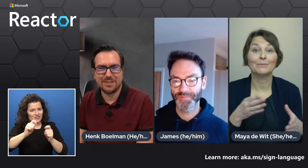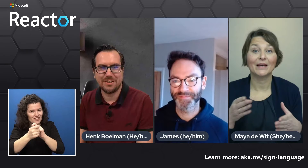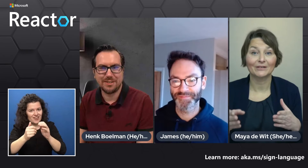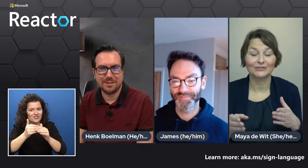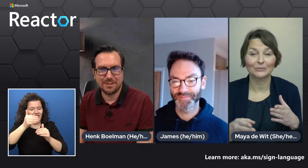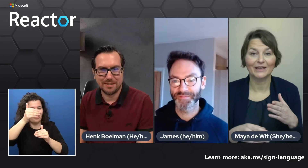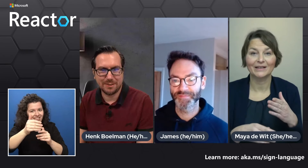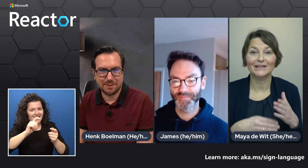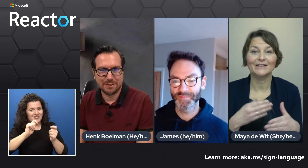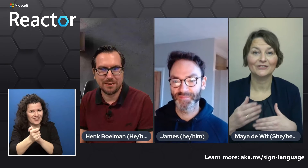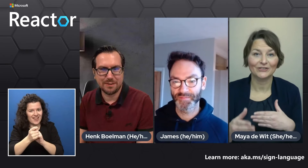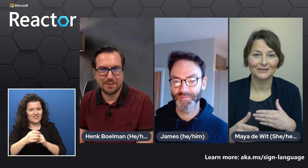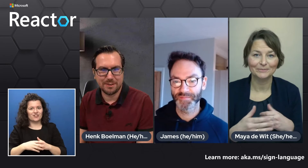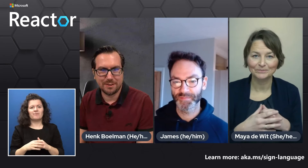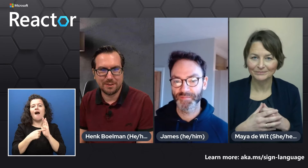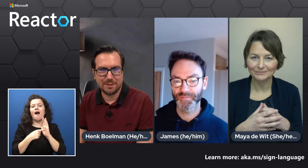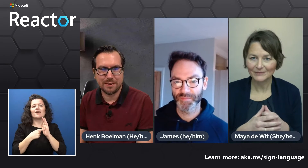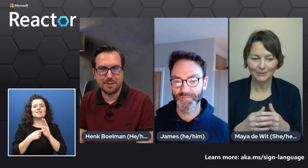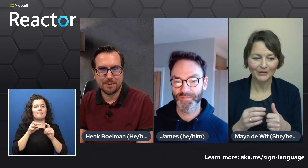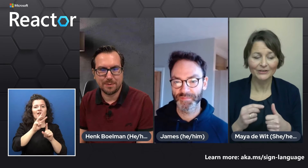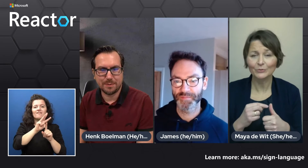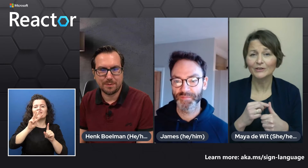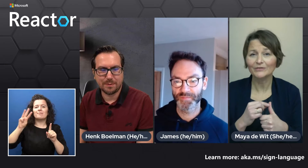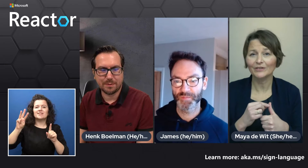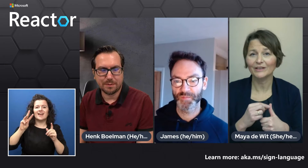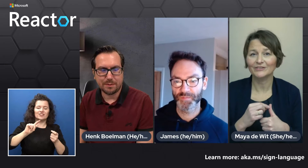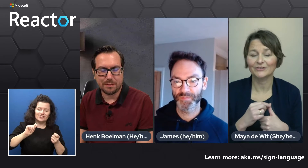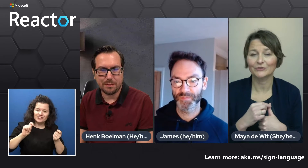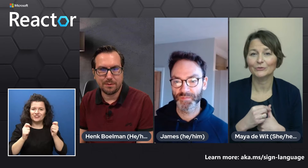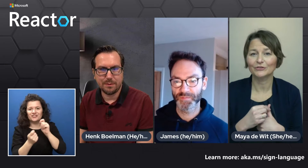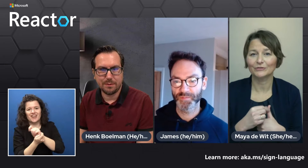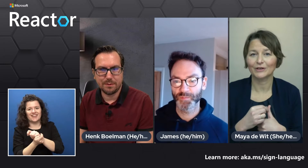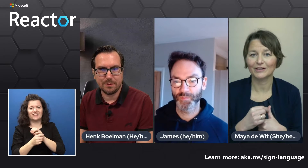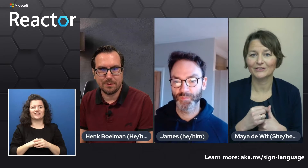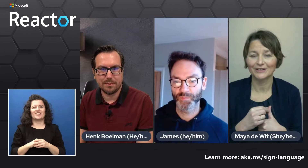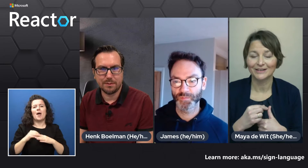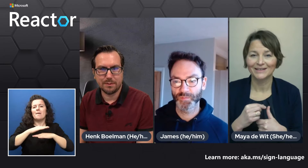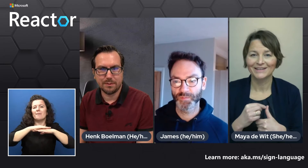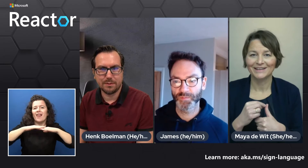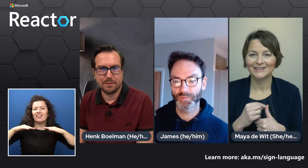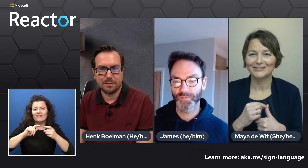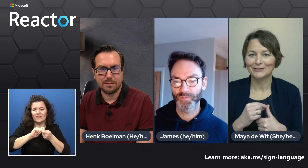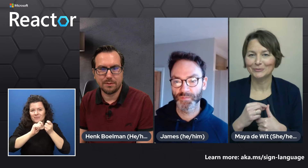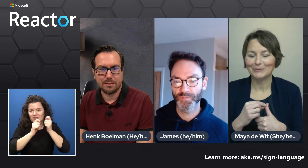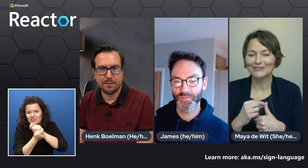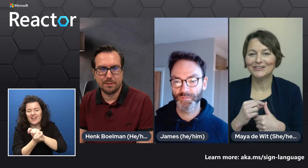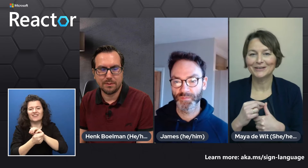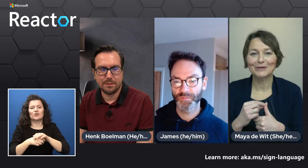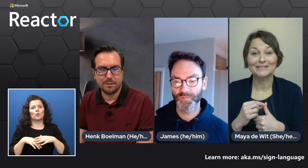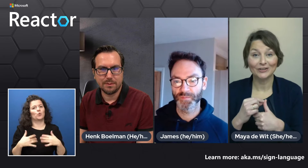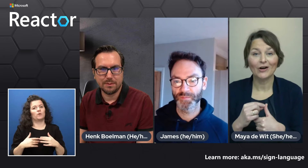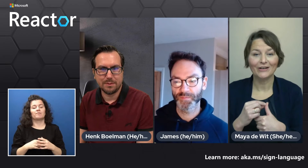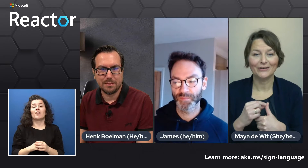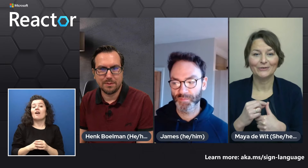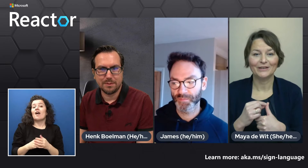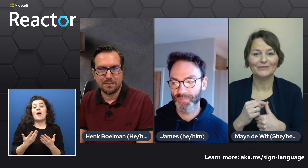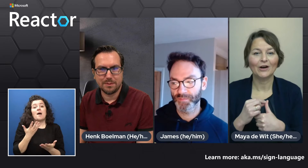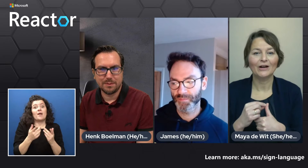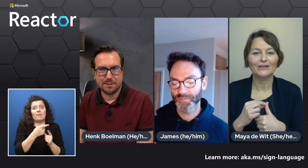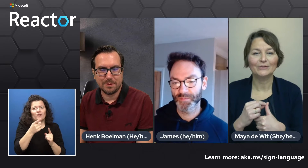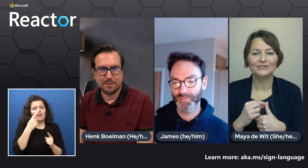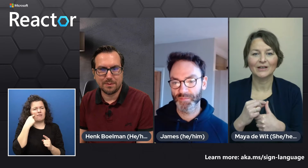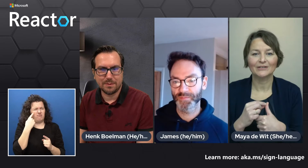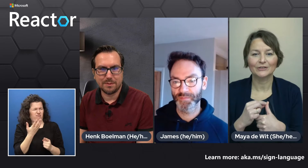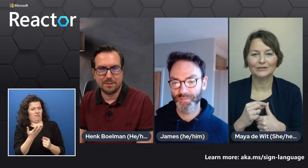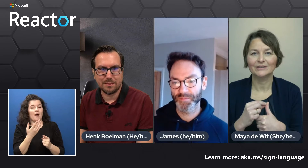make it better, to make it easier. Because one of the things that is crucial for us, it sounds maybe silly, but the audio. If the